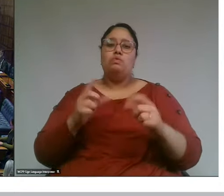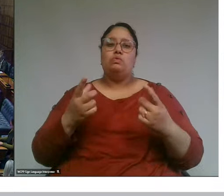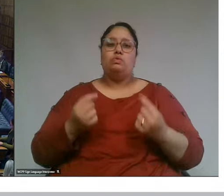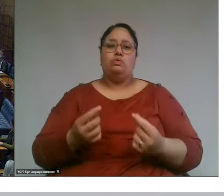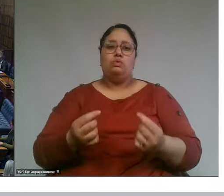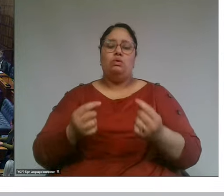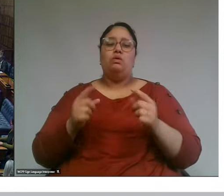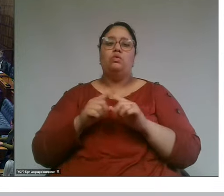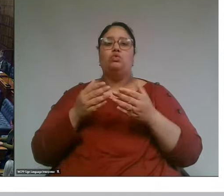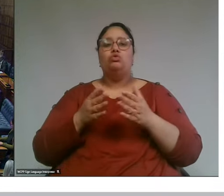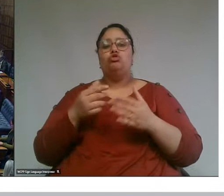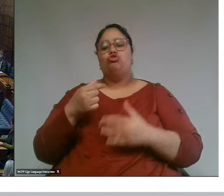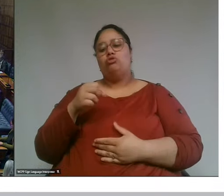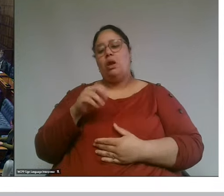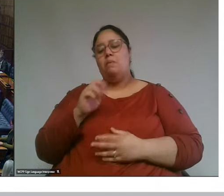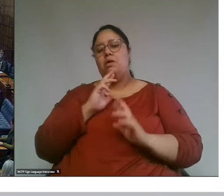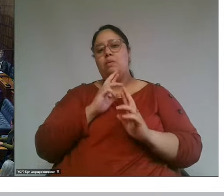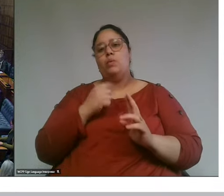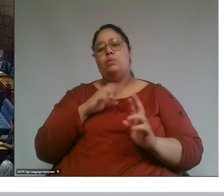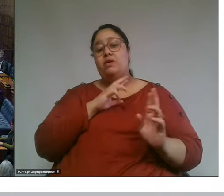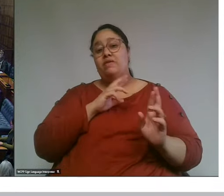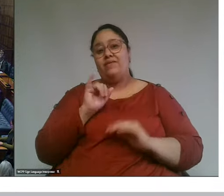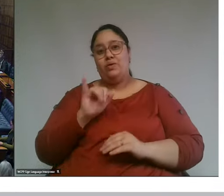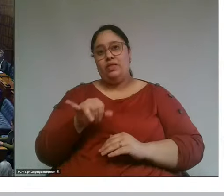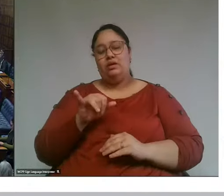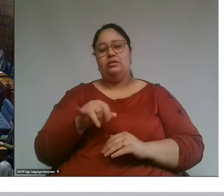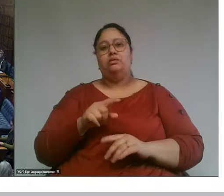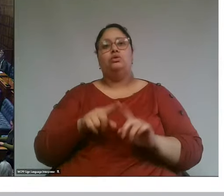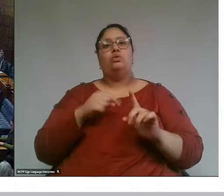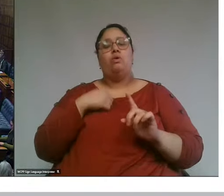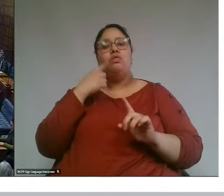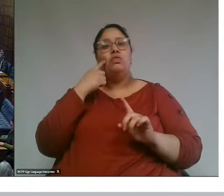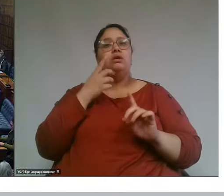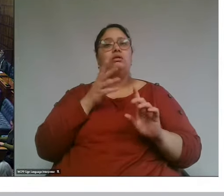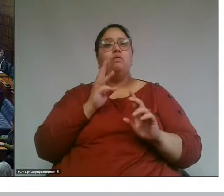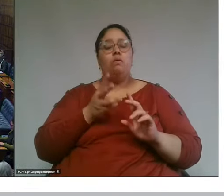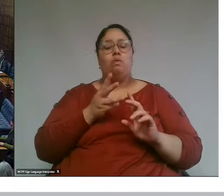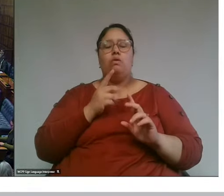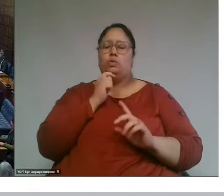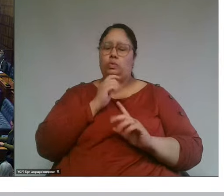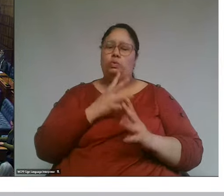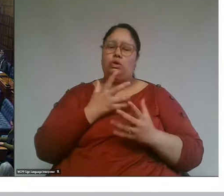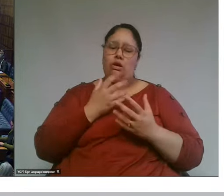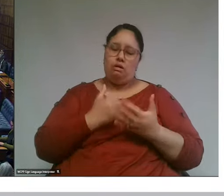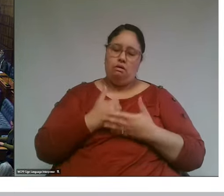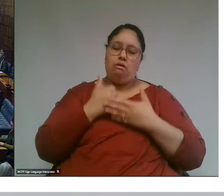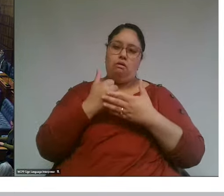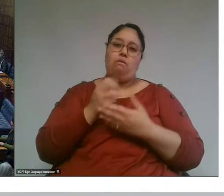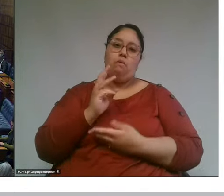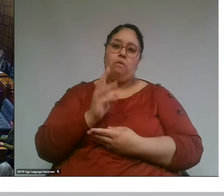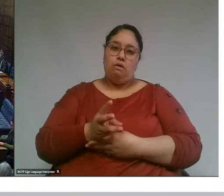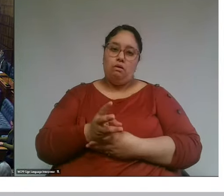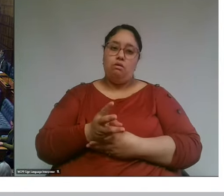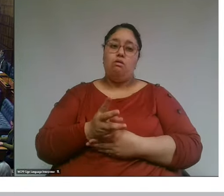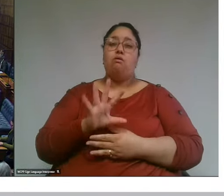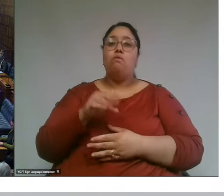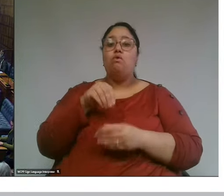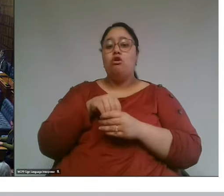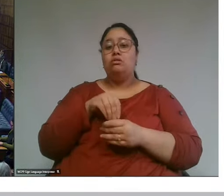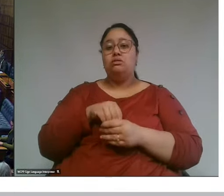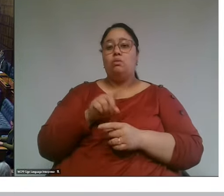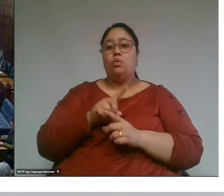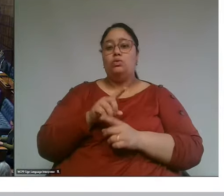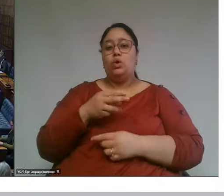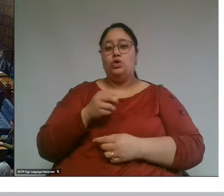that was the gem report that I was referring to so I think that would really have help and I think the concept minister in the